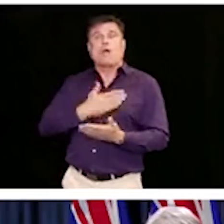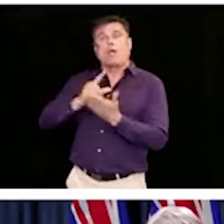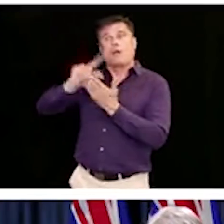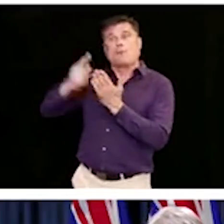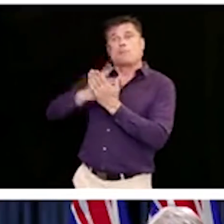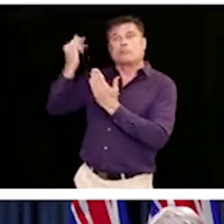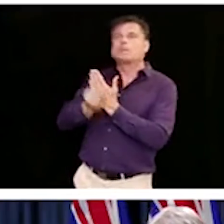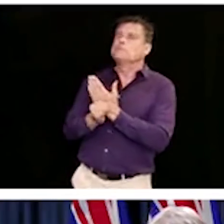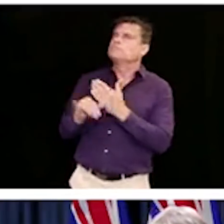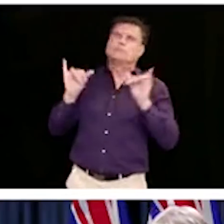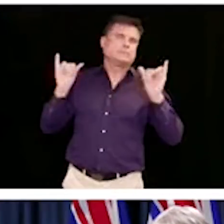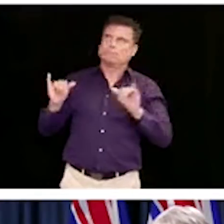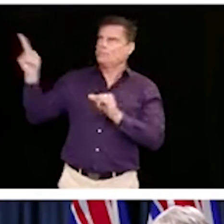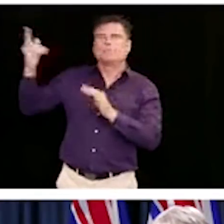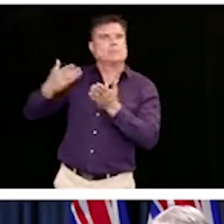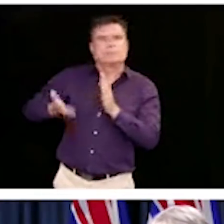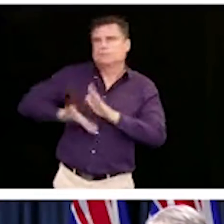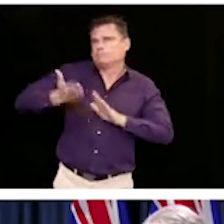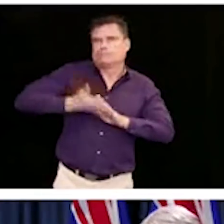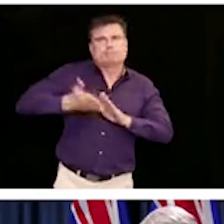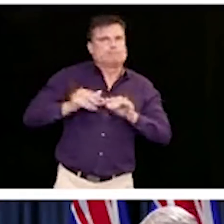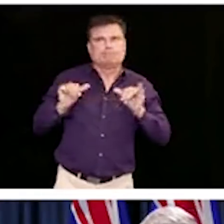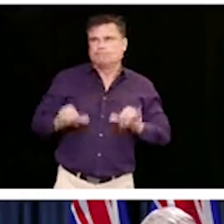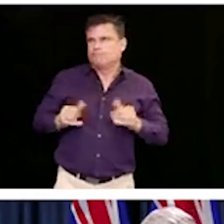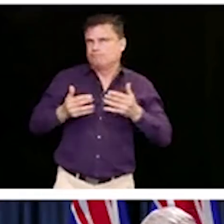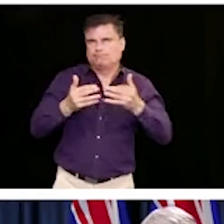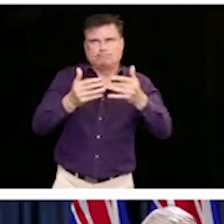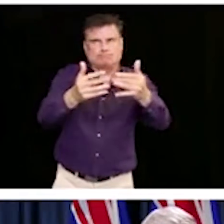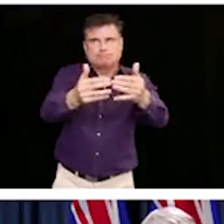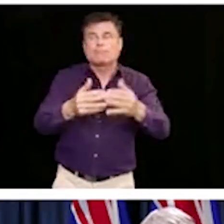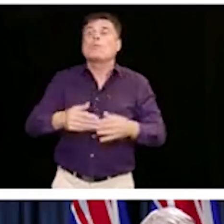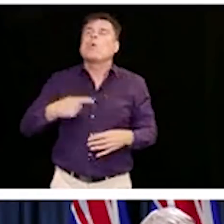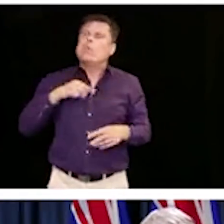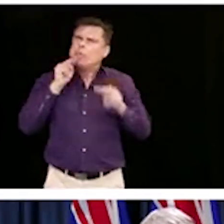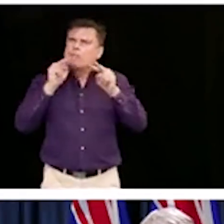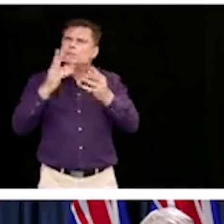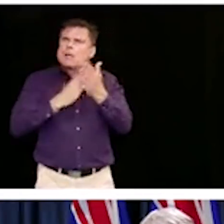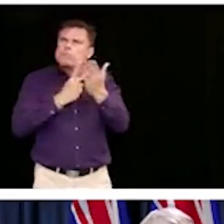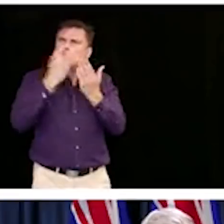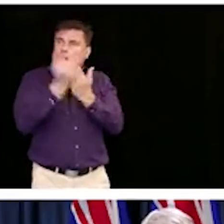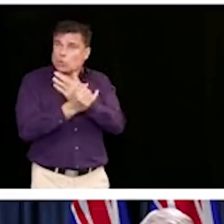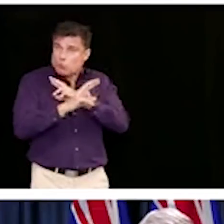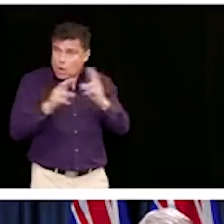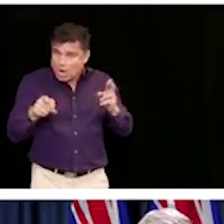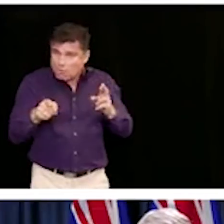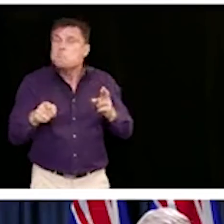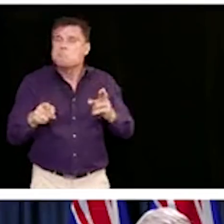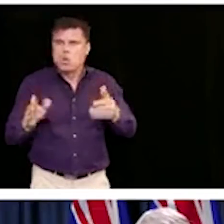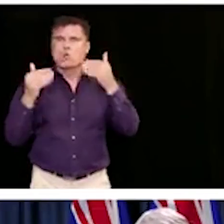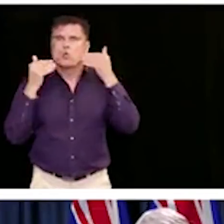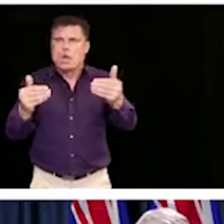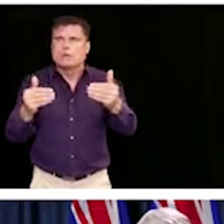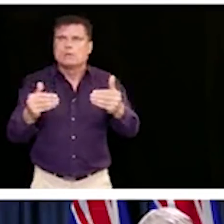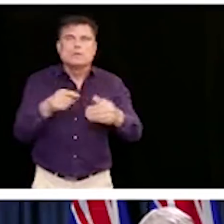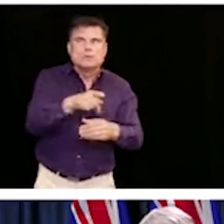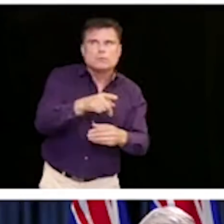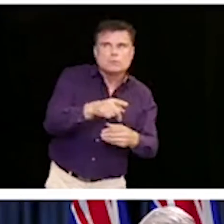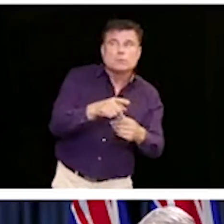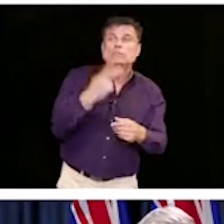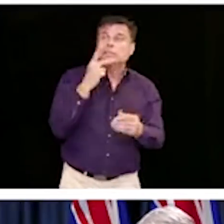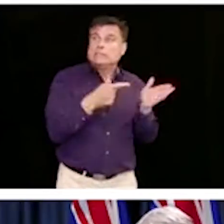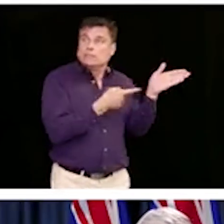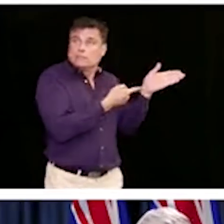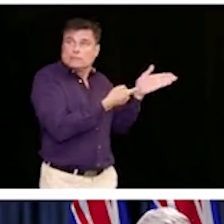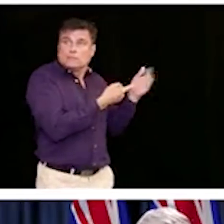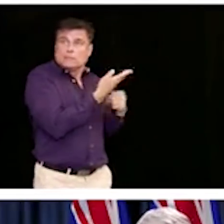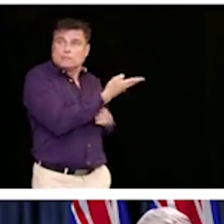course we'll be looking at whether there are projects that can move ahead that are ready. We do have some, as you can see from the